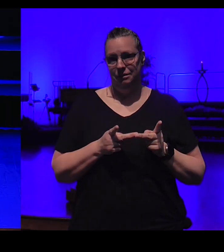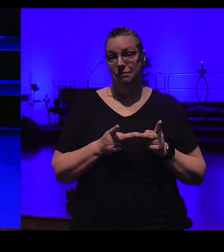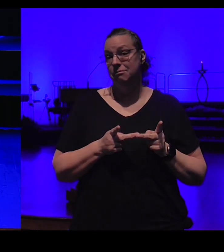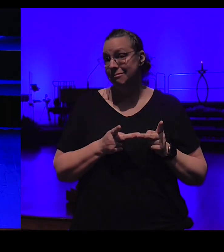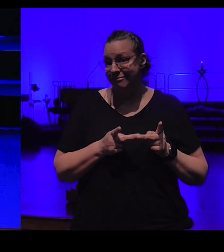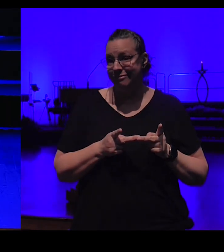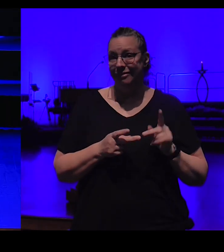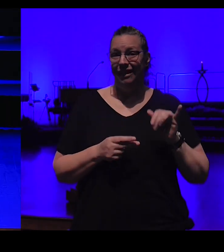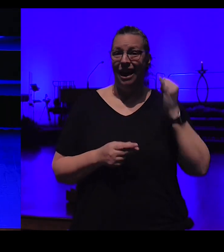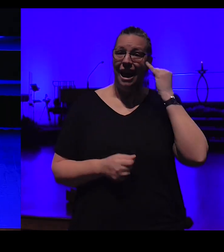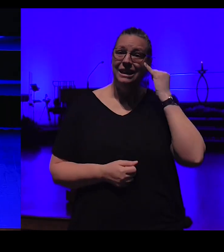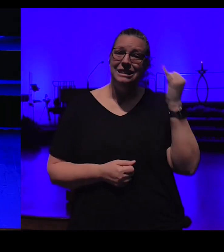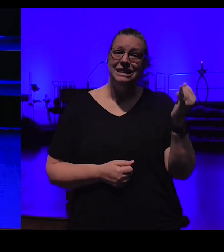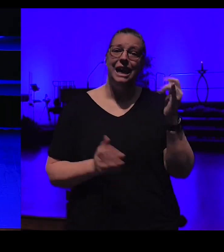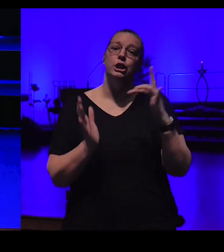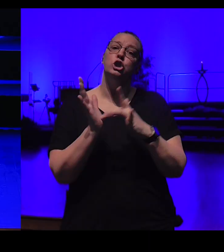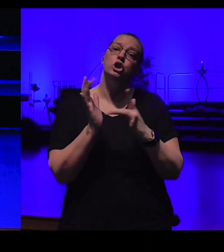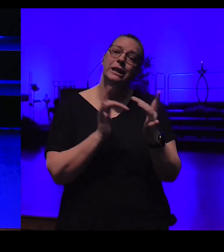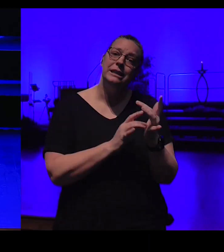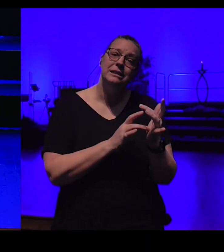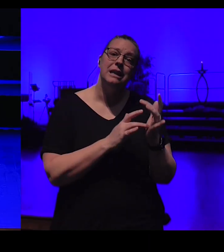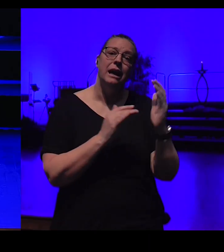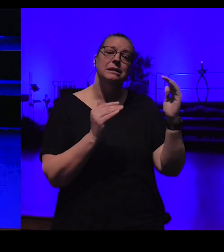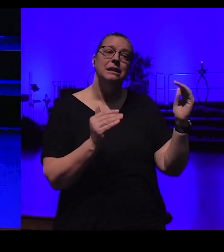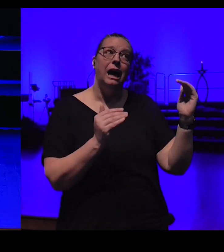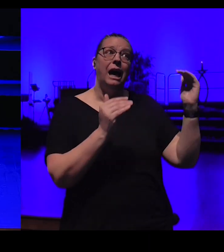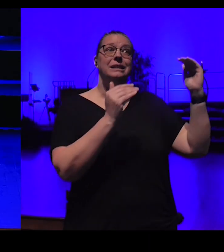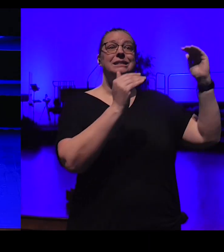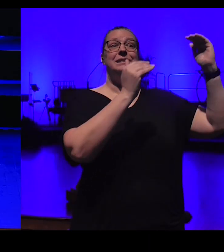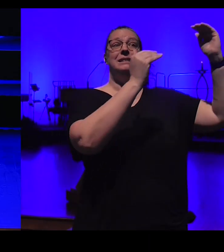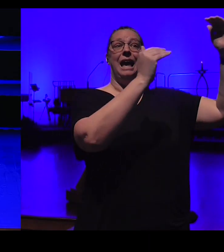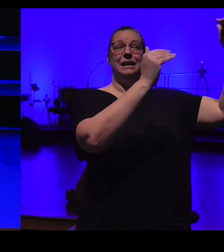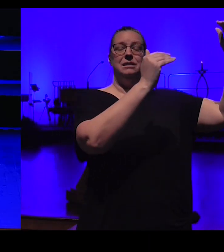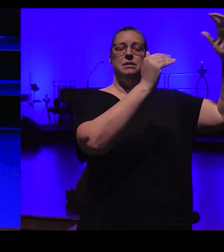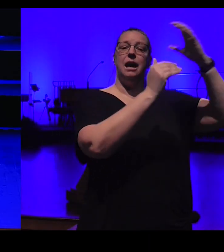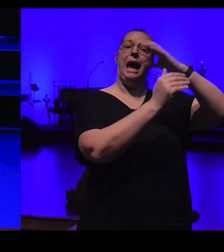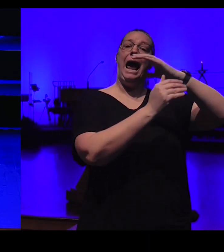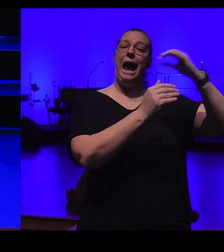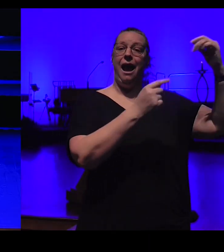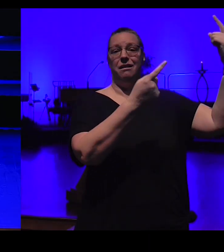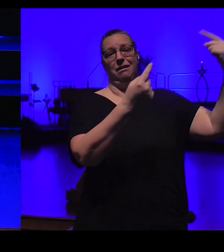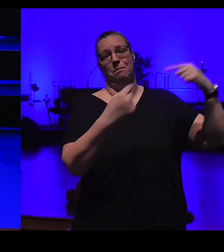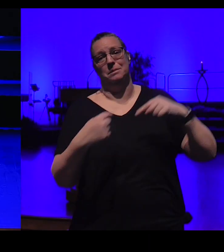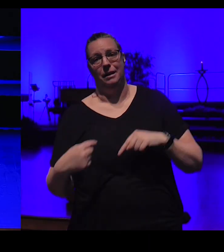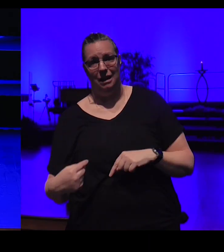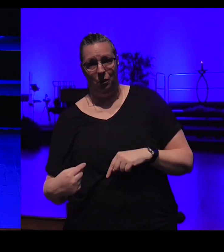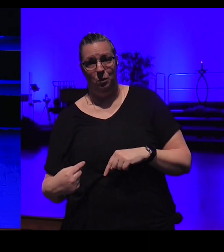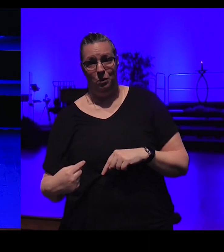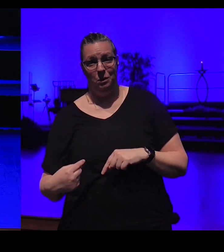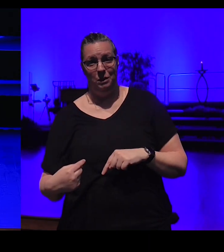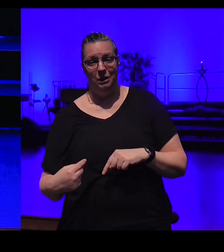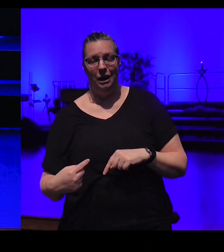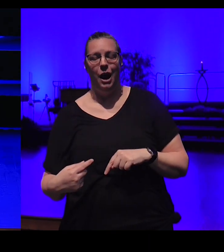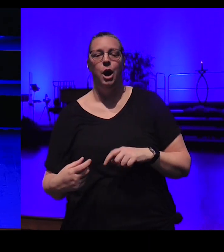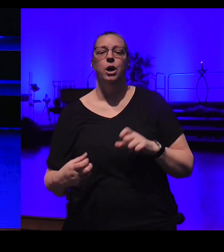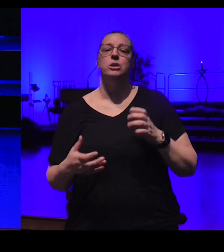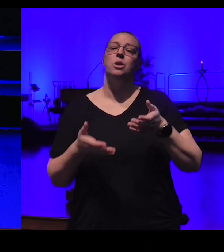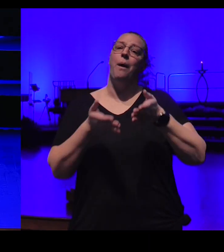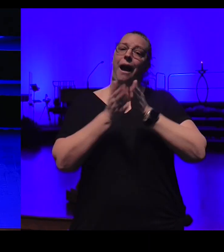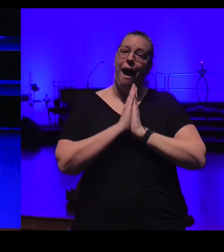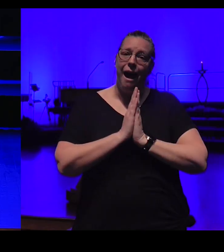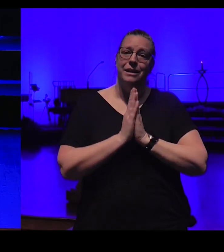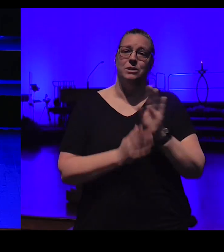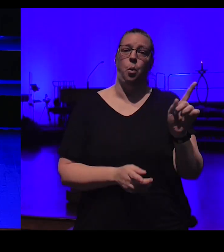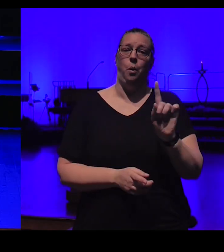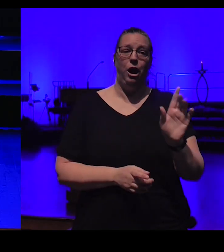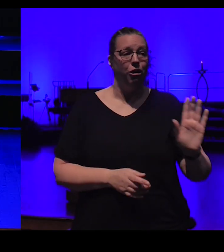that idea that Jesus ascends and also descends. And so I ask, where in your life